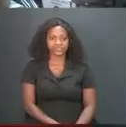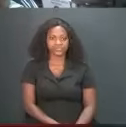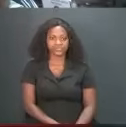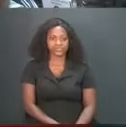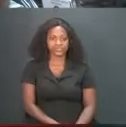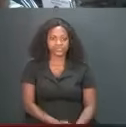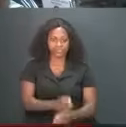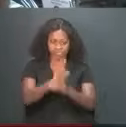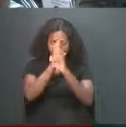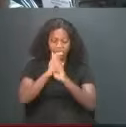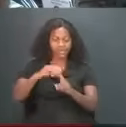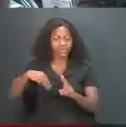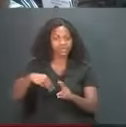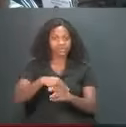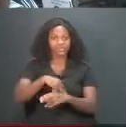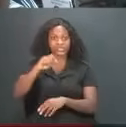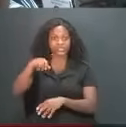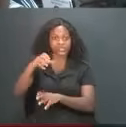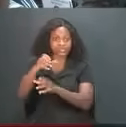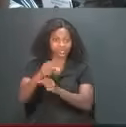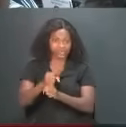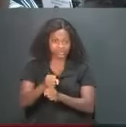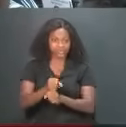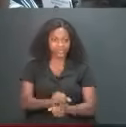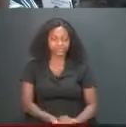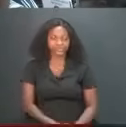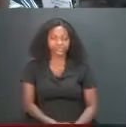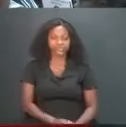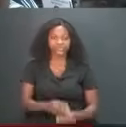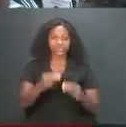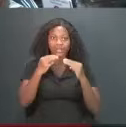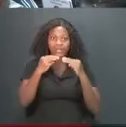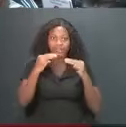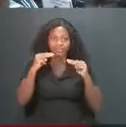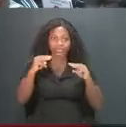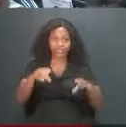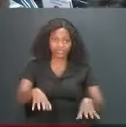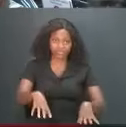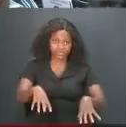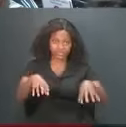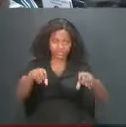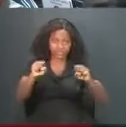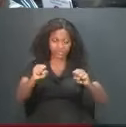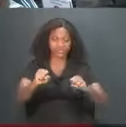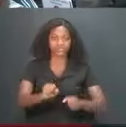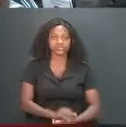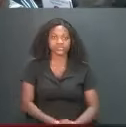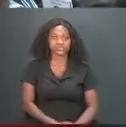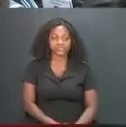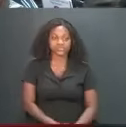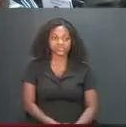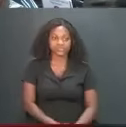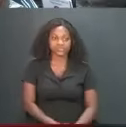Honorable members, the ayes have it. The motion is accordingly adopted.